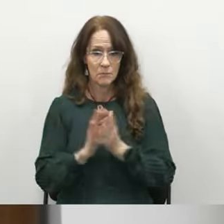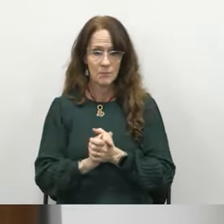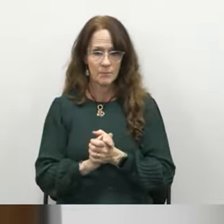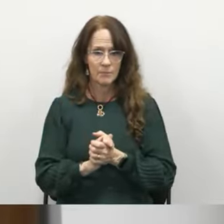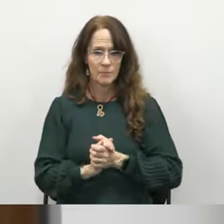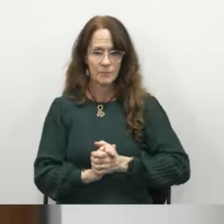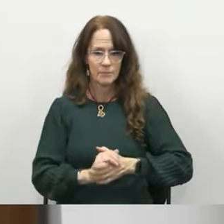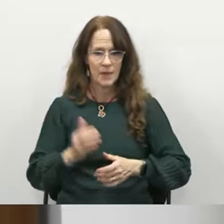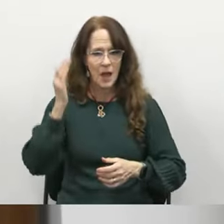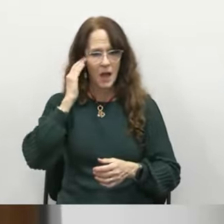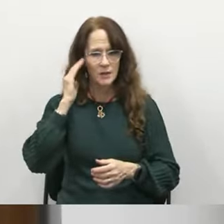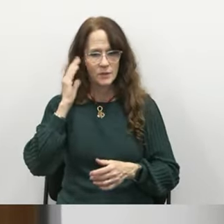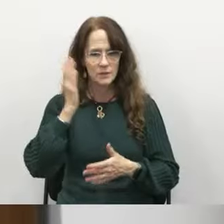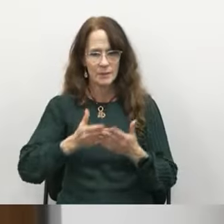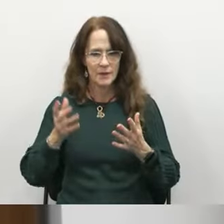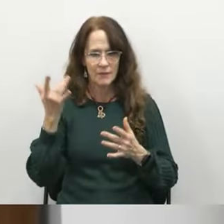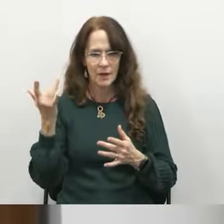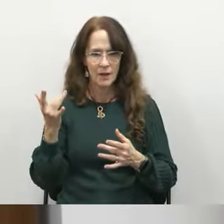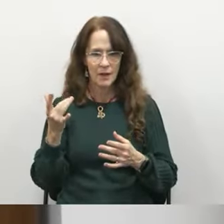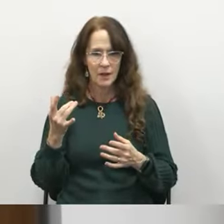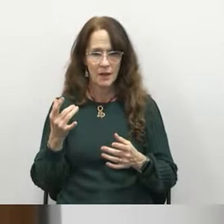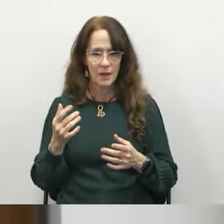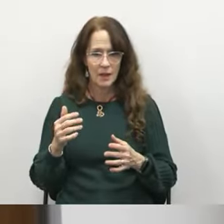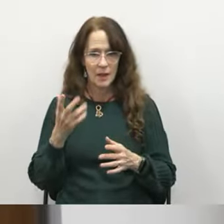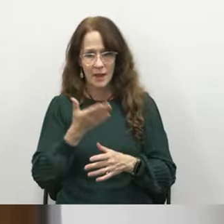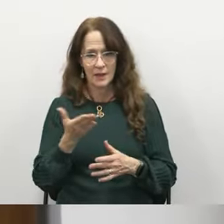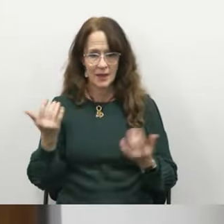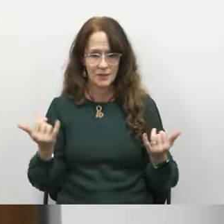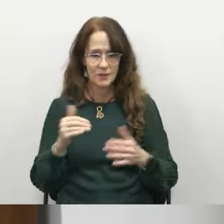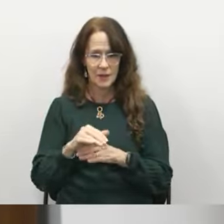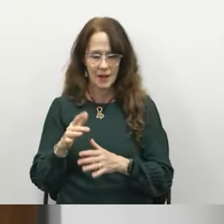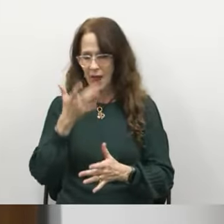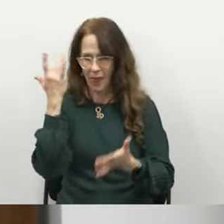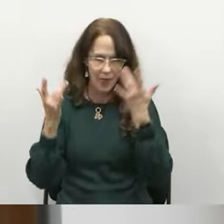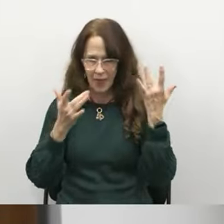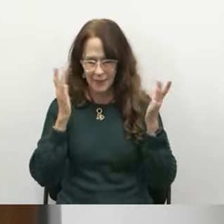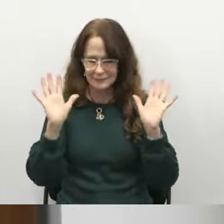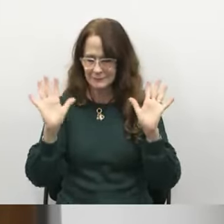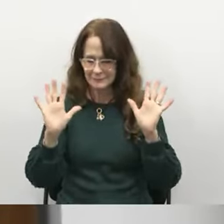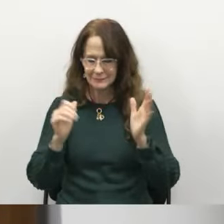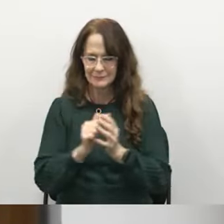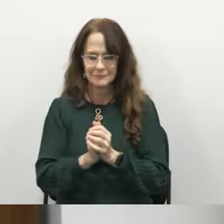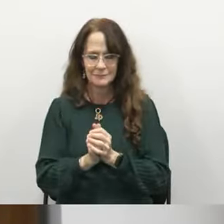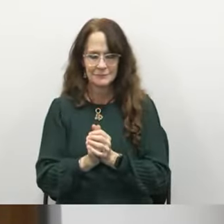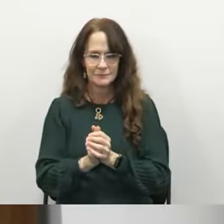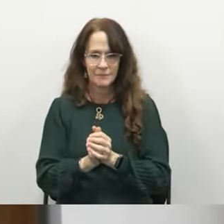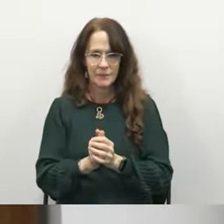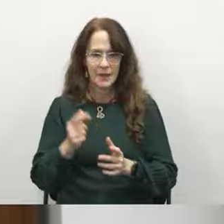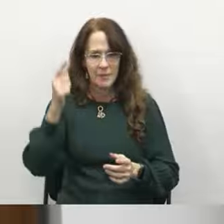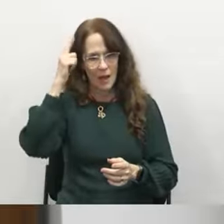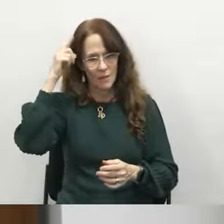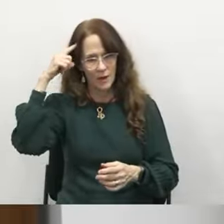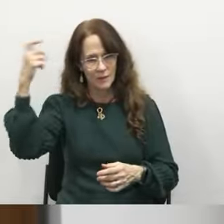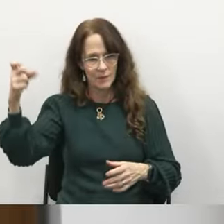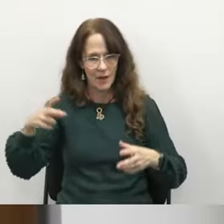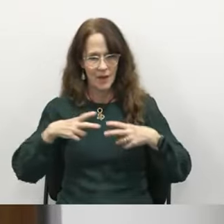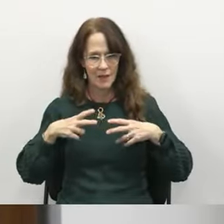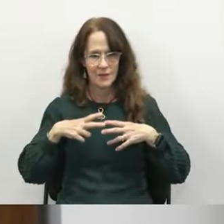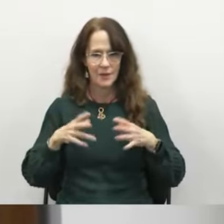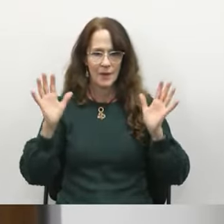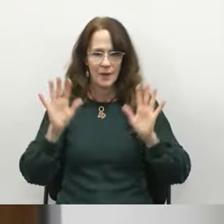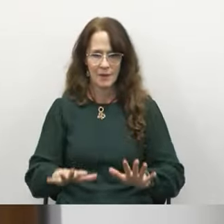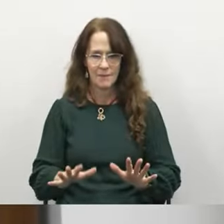I knew there was something I forgot. That's going to be the theme for tonight, I'm afraid, because my brain's already on holiday.